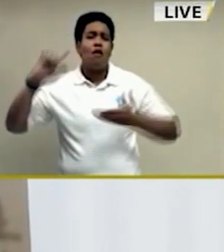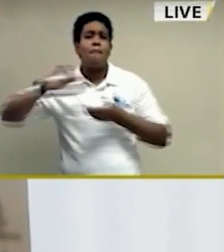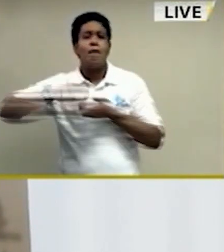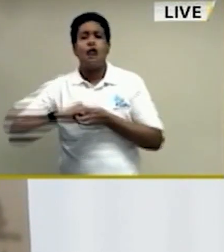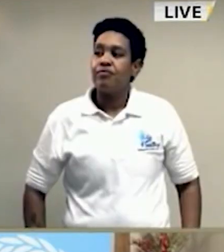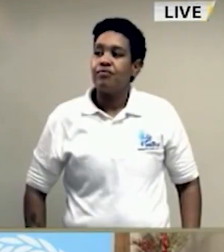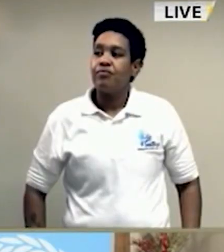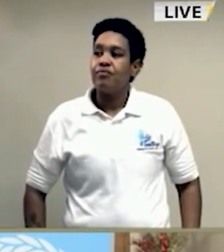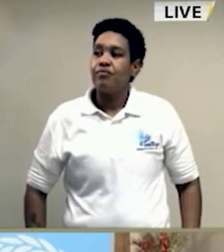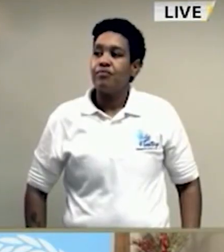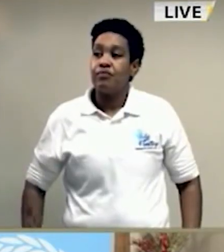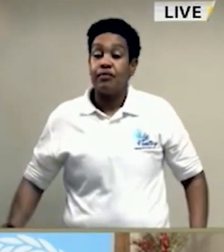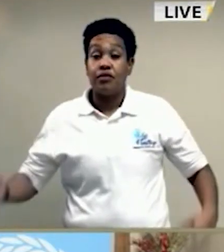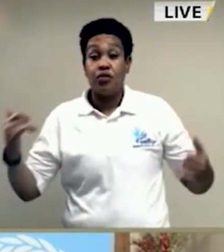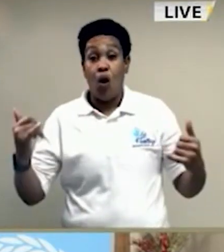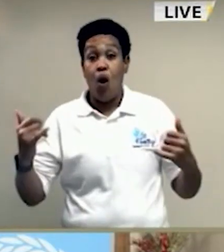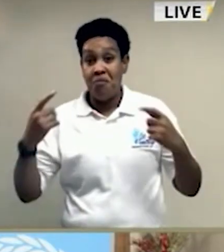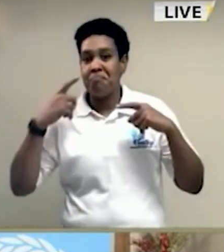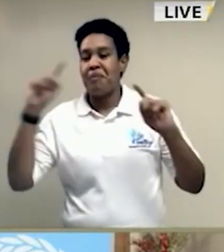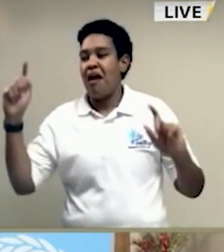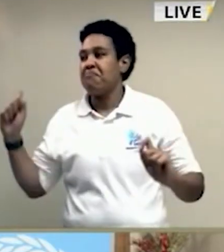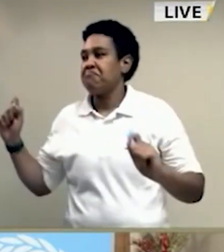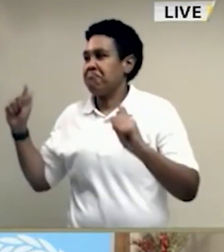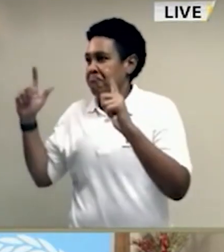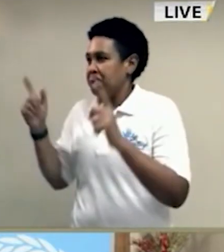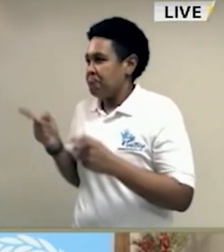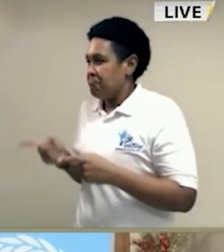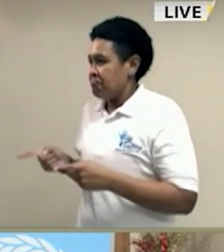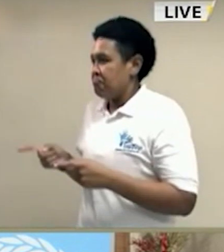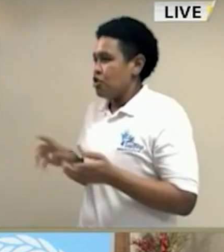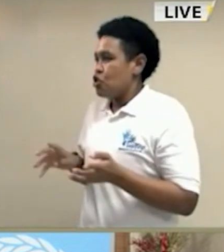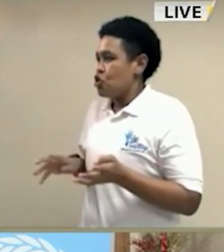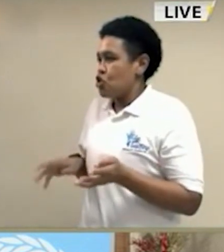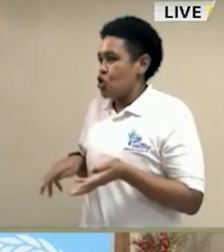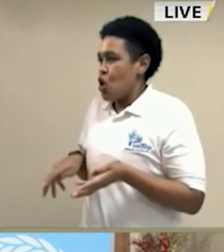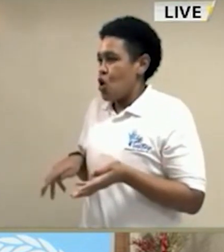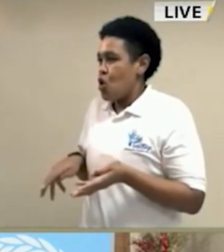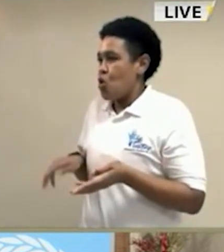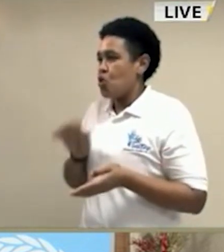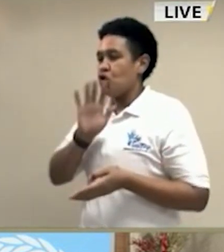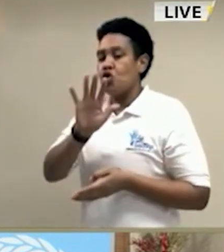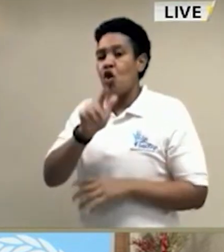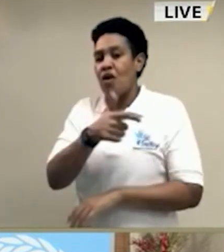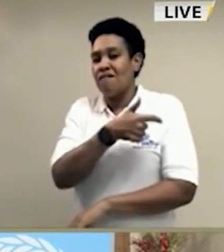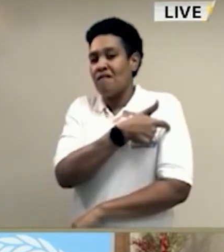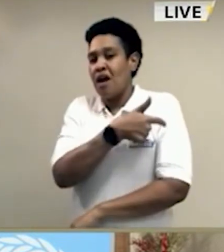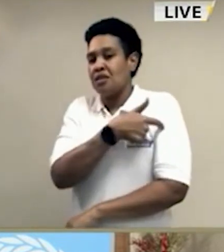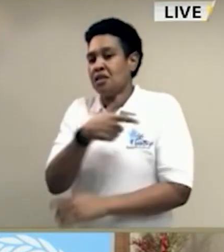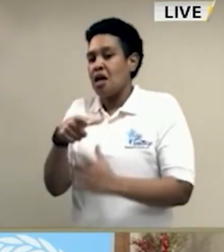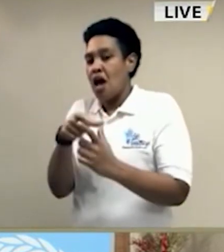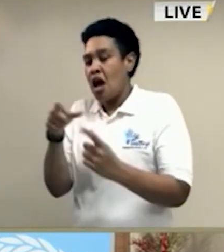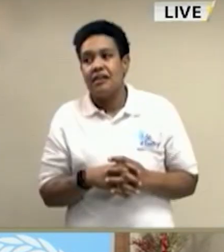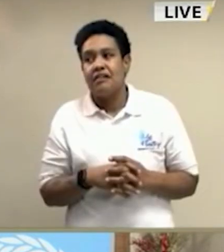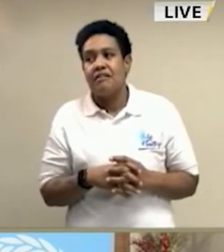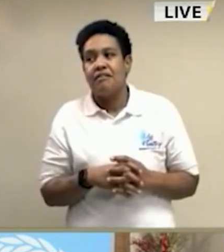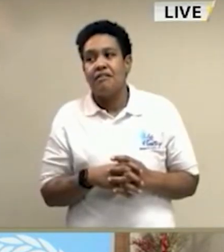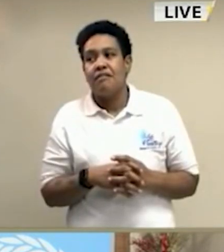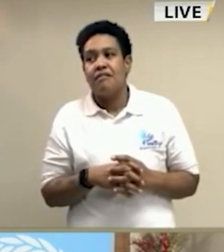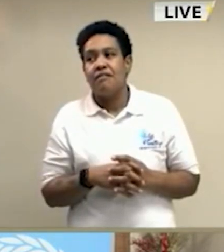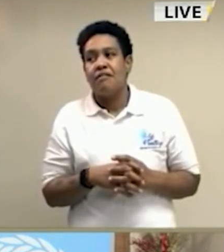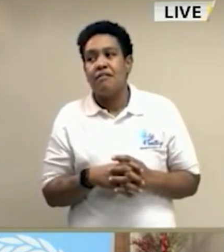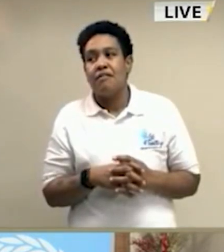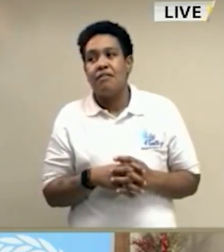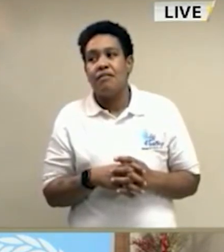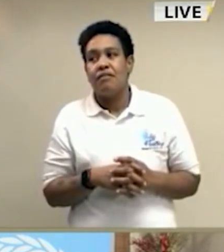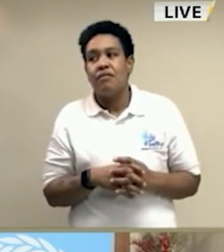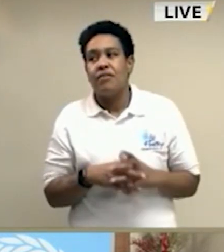some well-anticipated news to the country Thursday morning. His announcement comes days after the initial launch of the digital